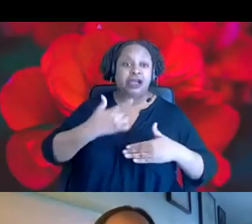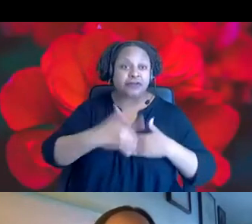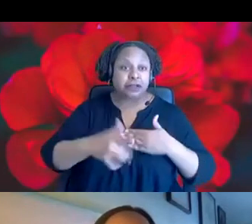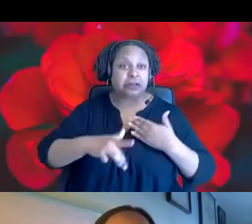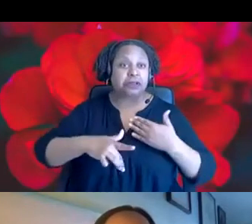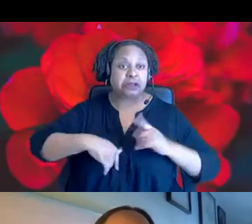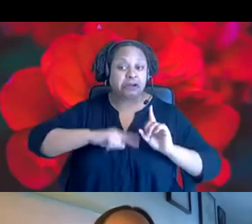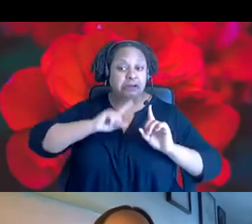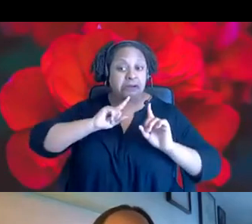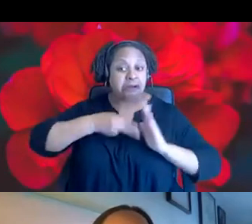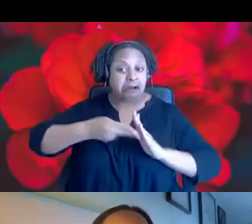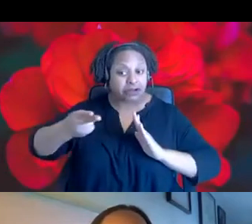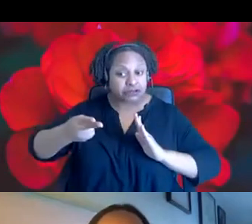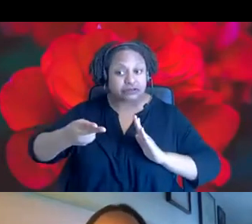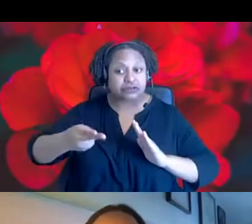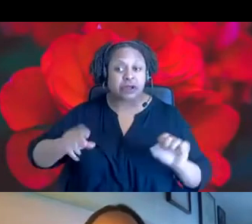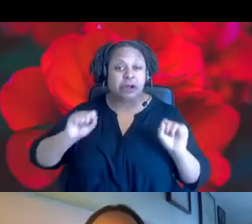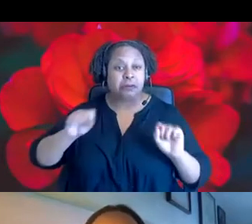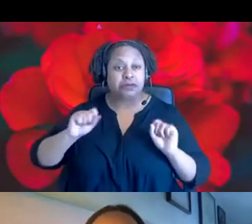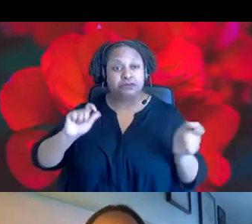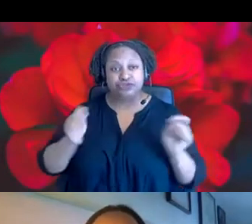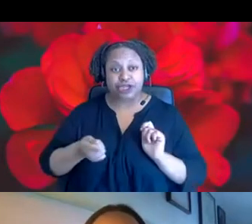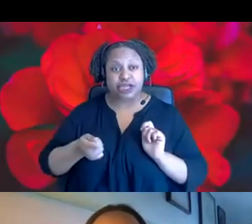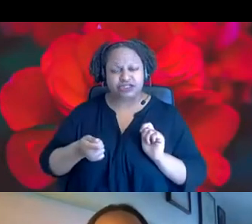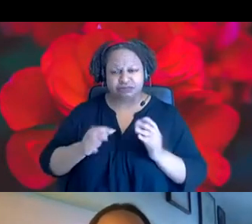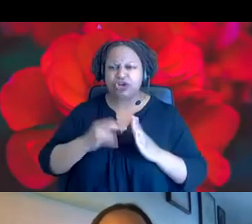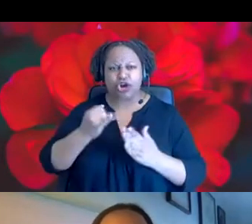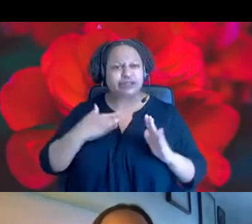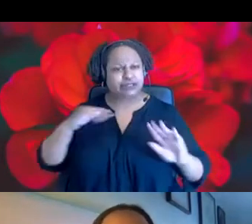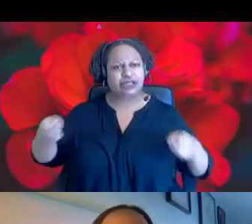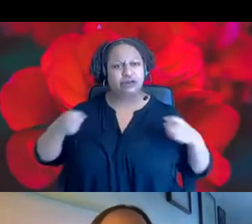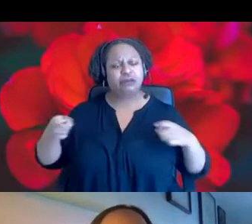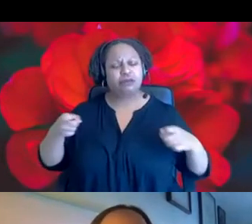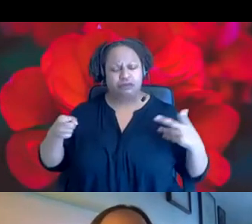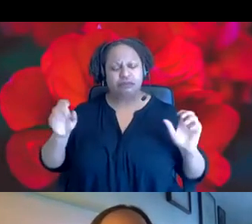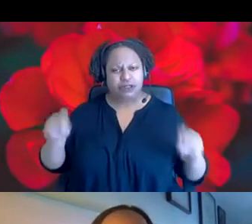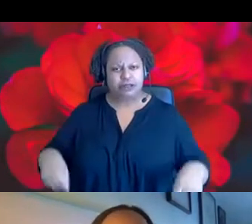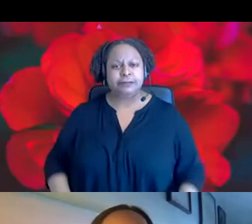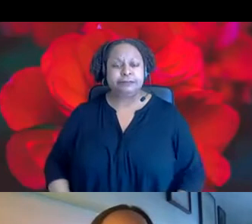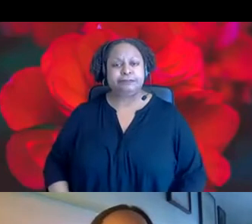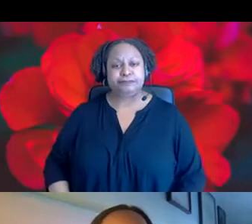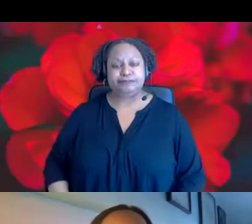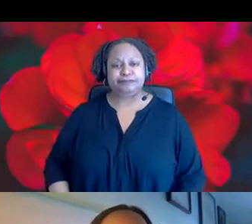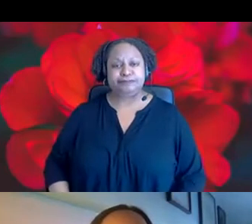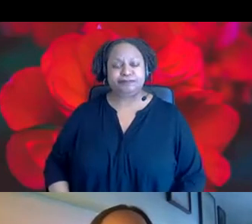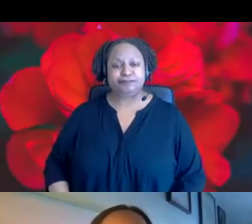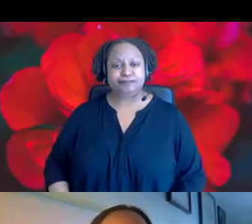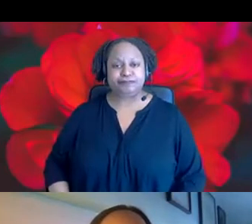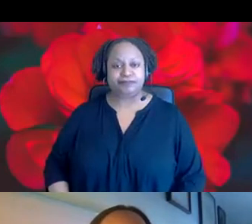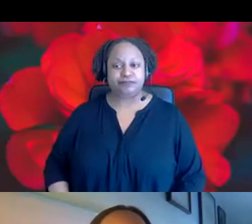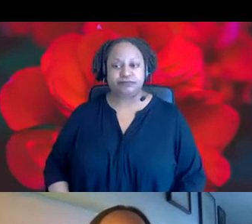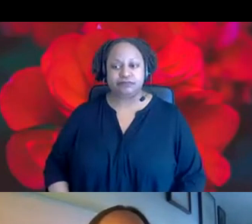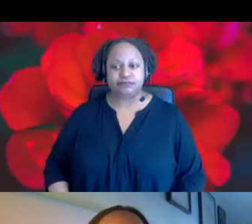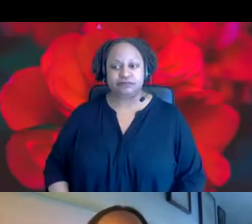for change, I think artists can handle the task and can handle it actually with a lot of, I don't want to use